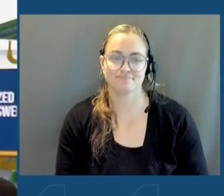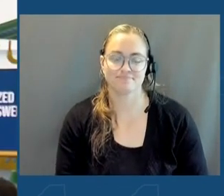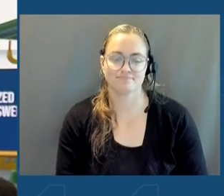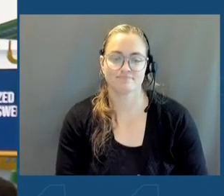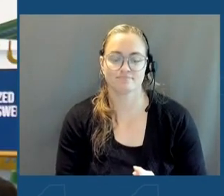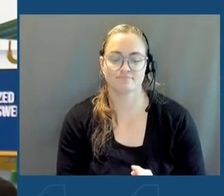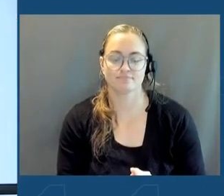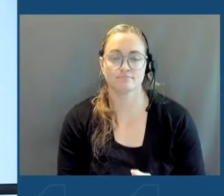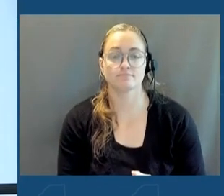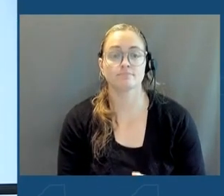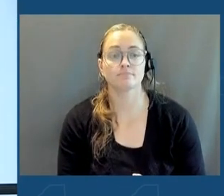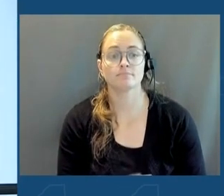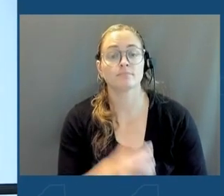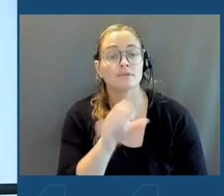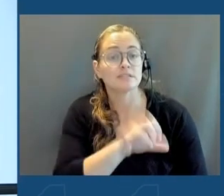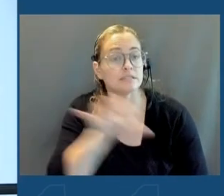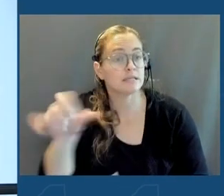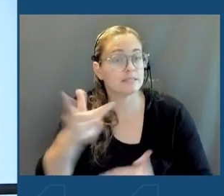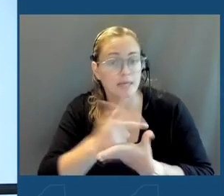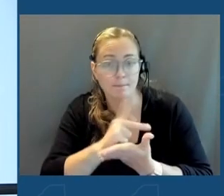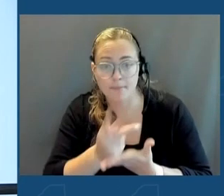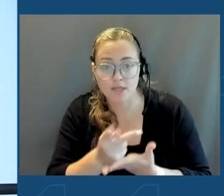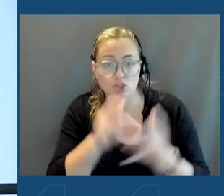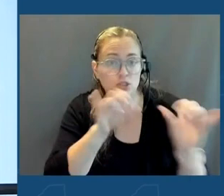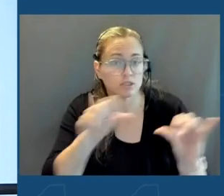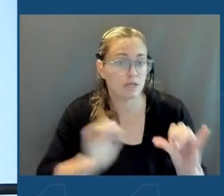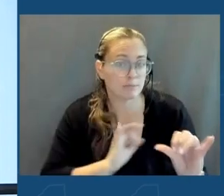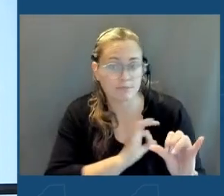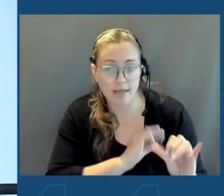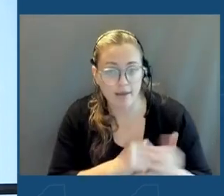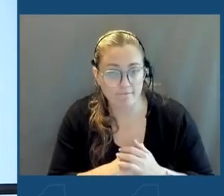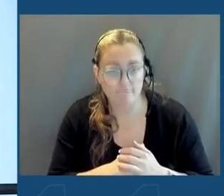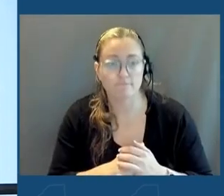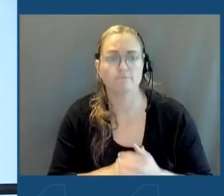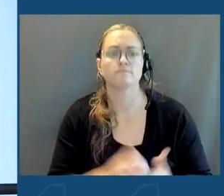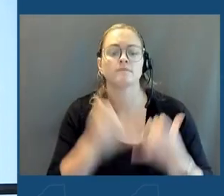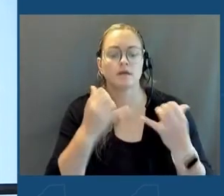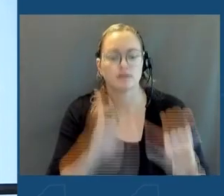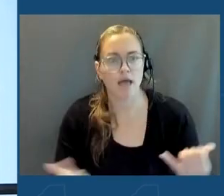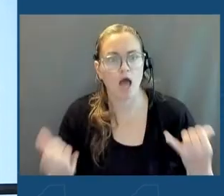So that same kitchen, that same staff, is now pumping